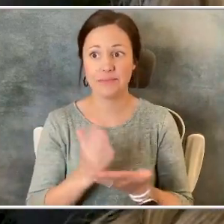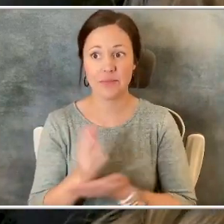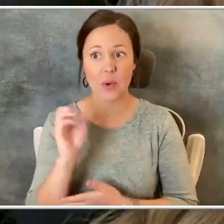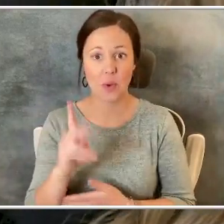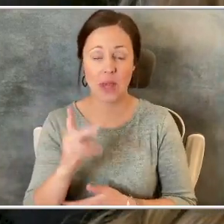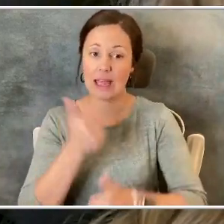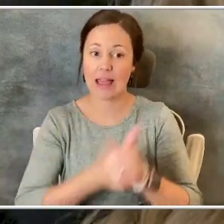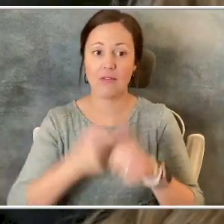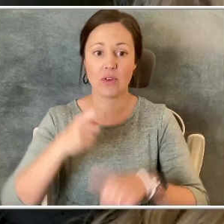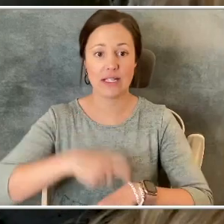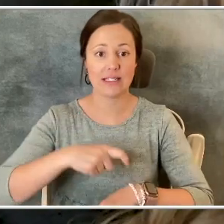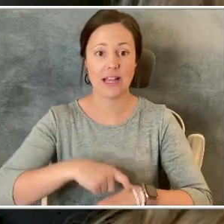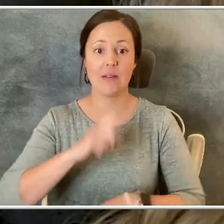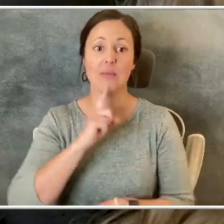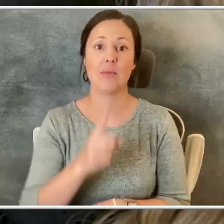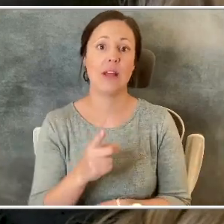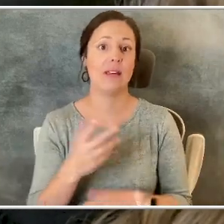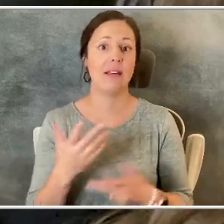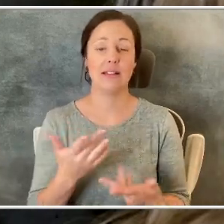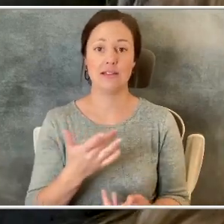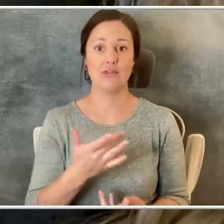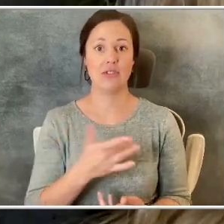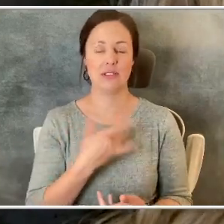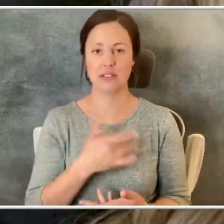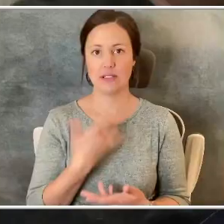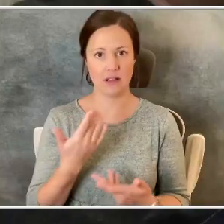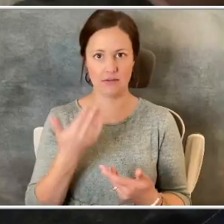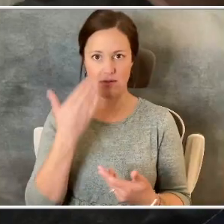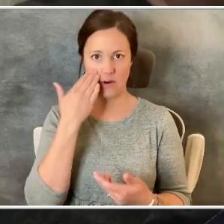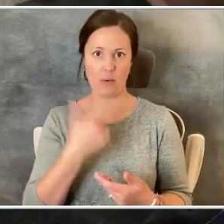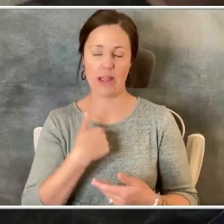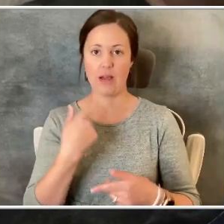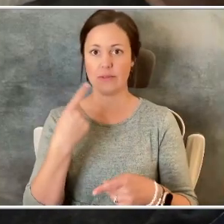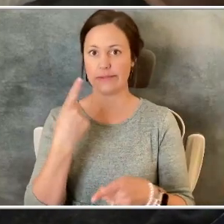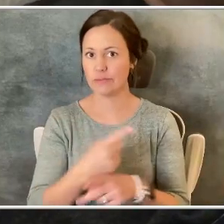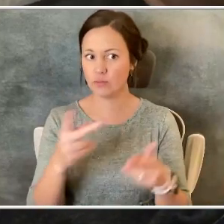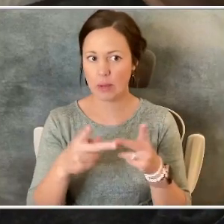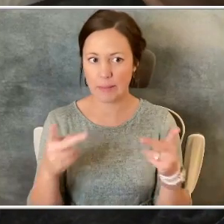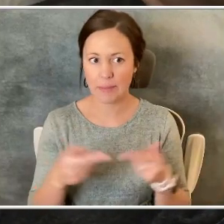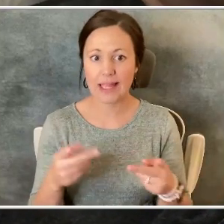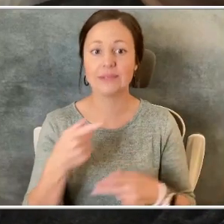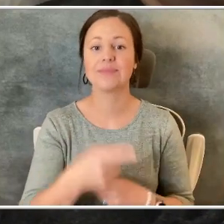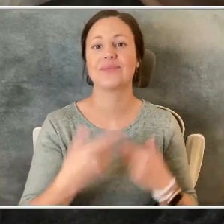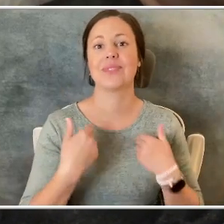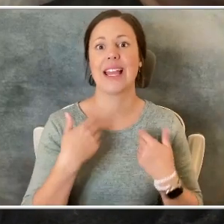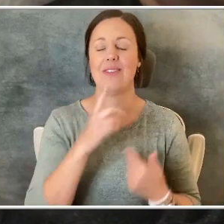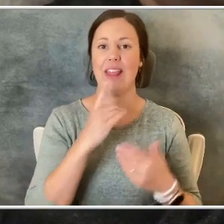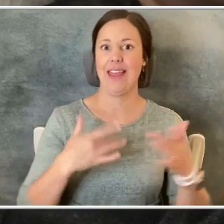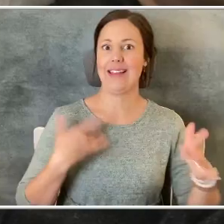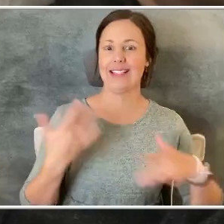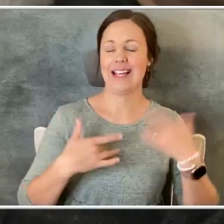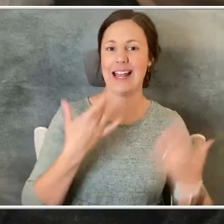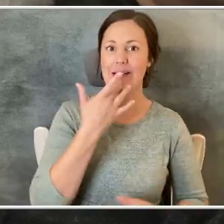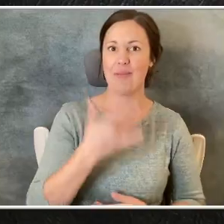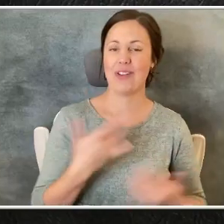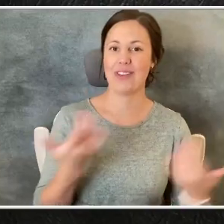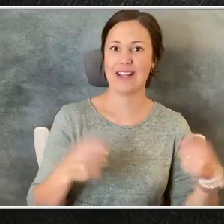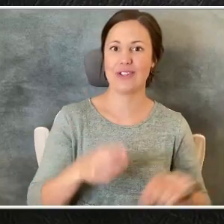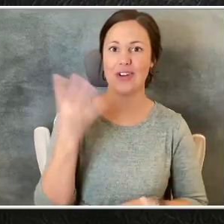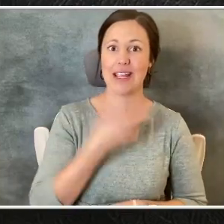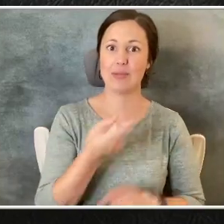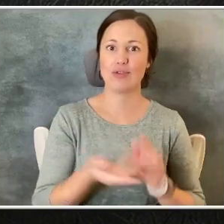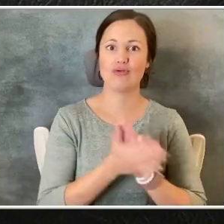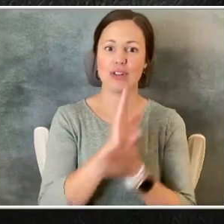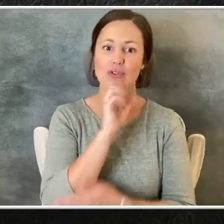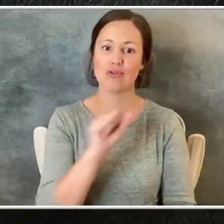time. There was just a sense of knowing I was in the right place. Wendy had a big birthday during chemo. She turned 50.